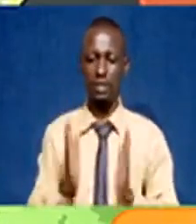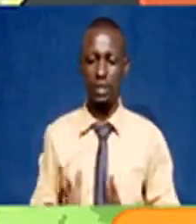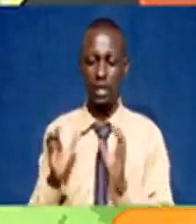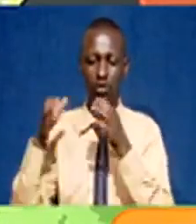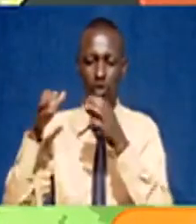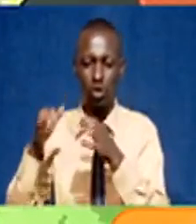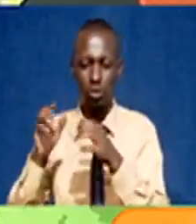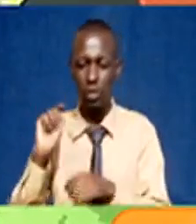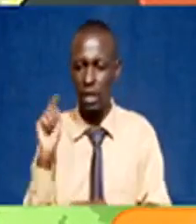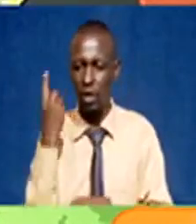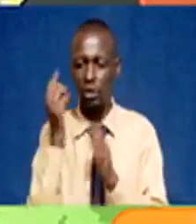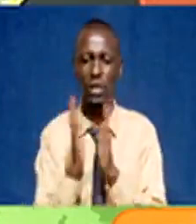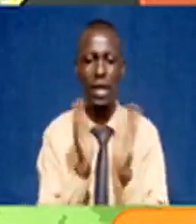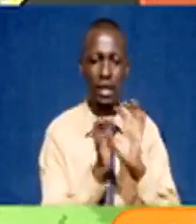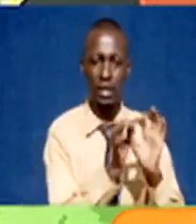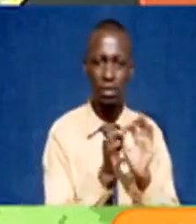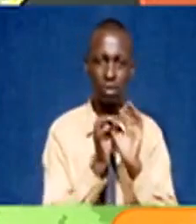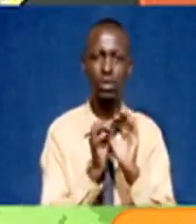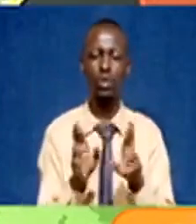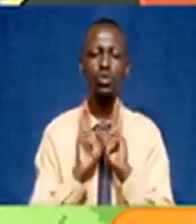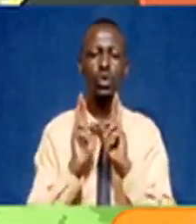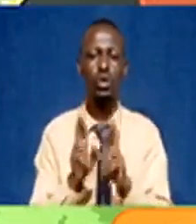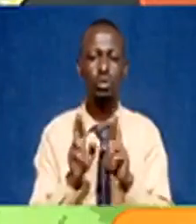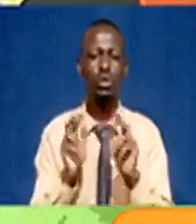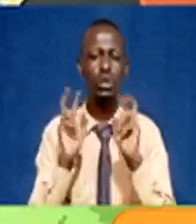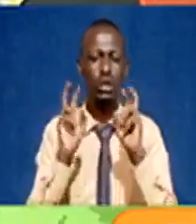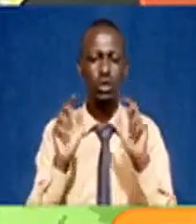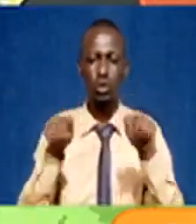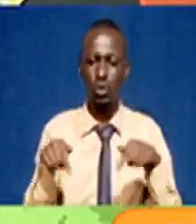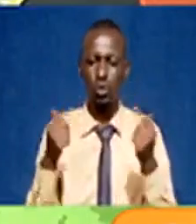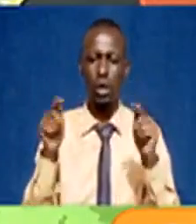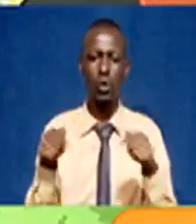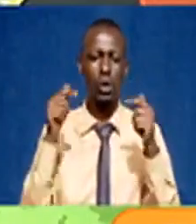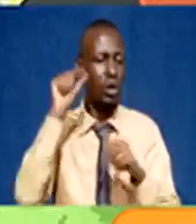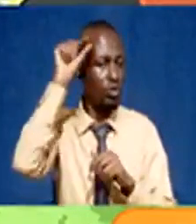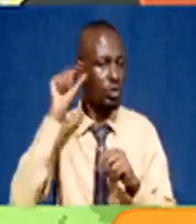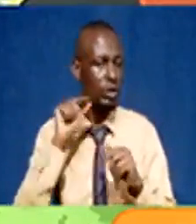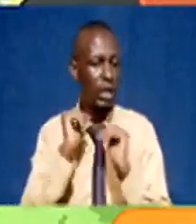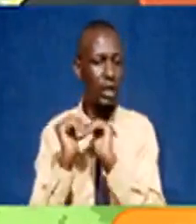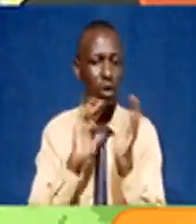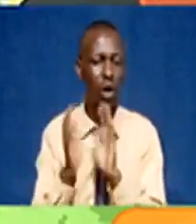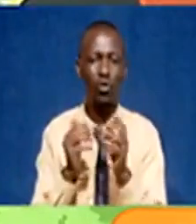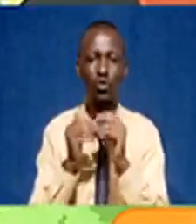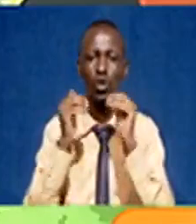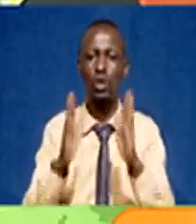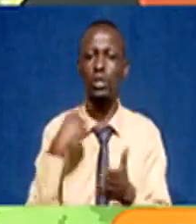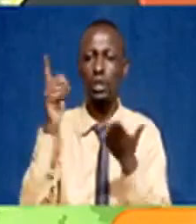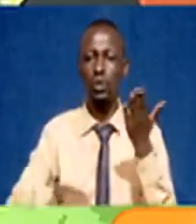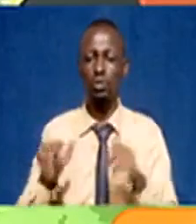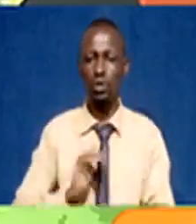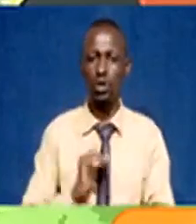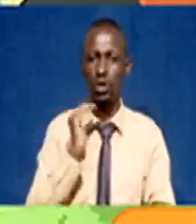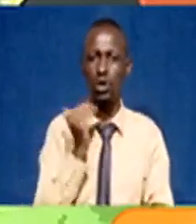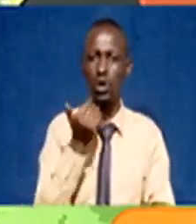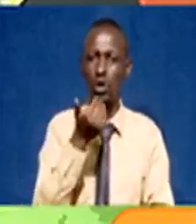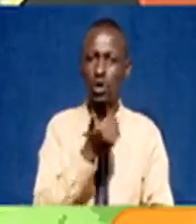Kwanza, clashing on some issues in the report. The issue of gender parity eliciting reactions from leaders who accused the committee of failing